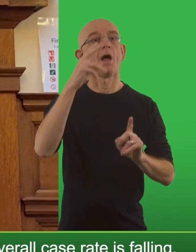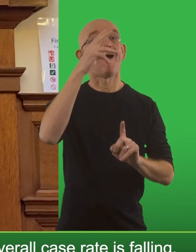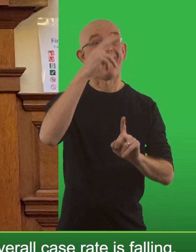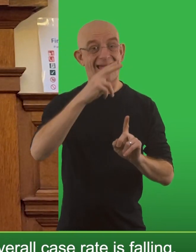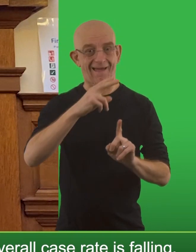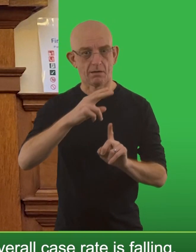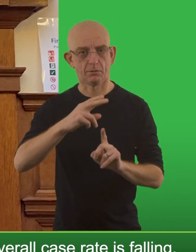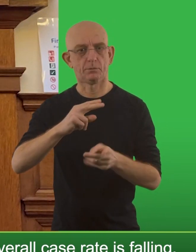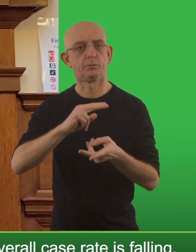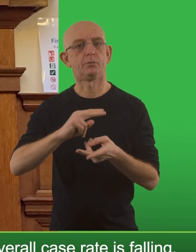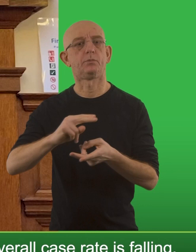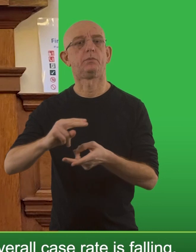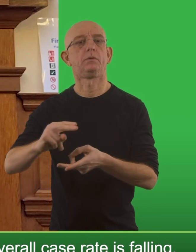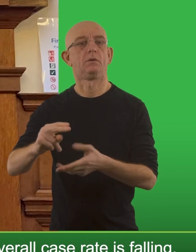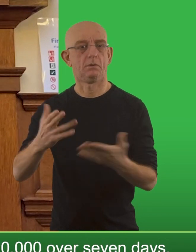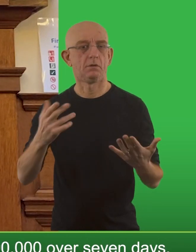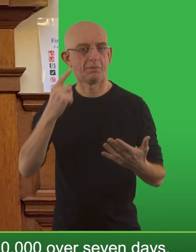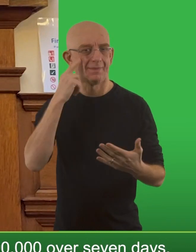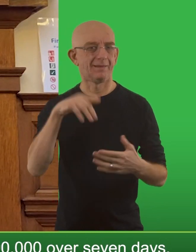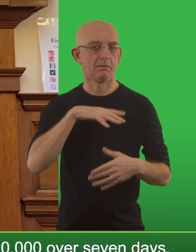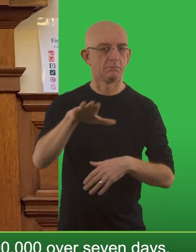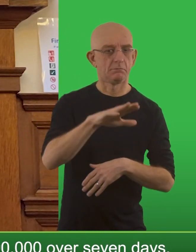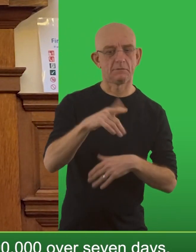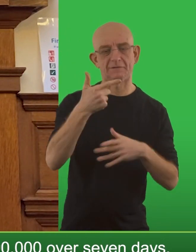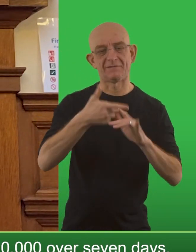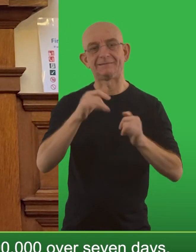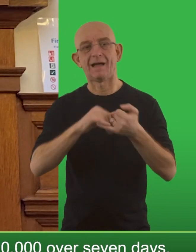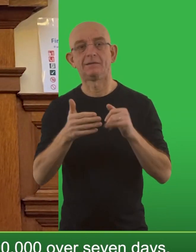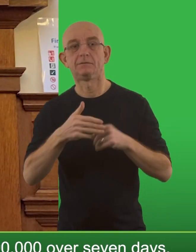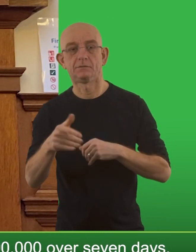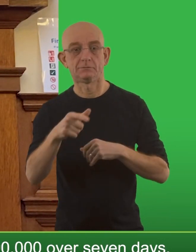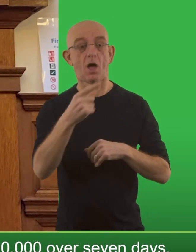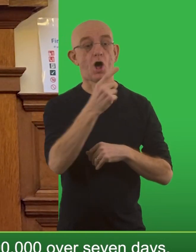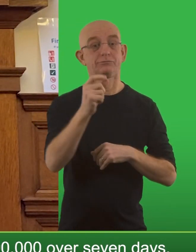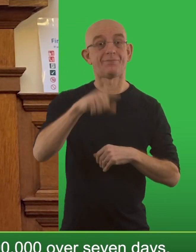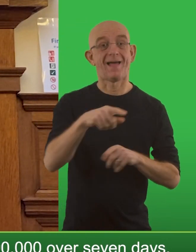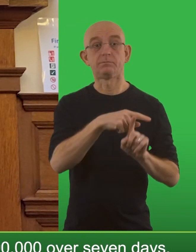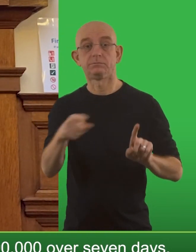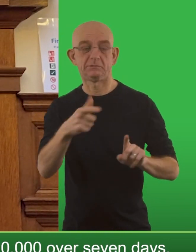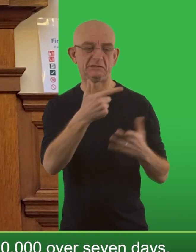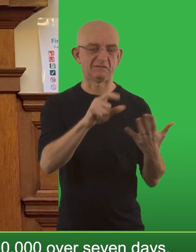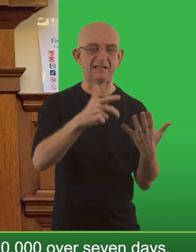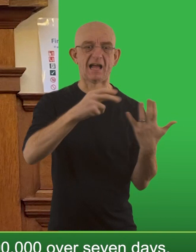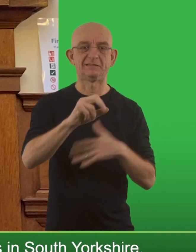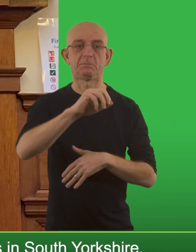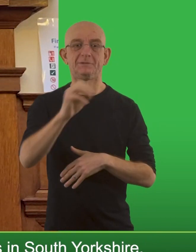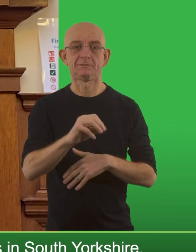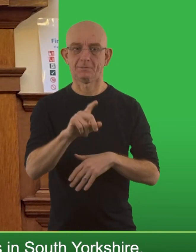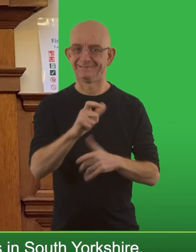rate of decline is now beginning to settle. I think it'll settle at between 70 and 80 per 100,000 over 7